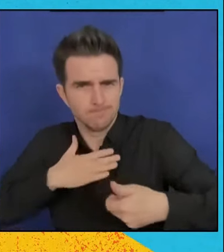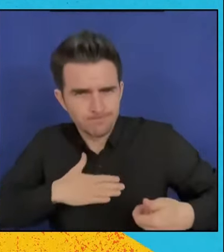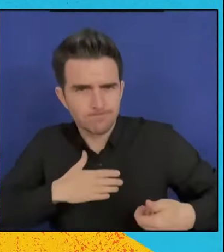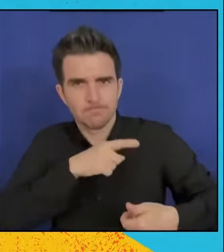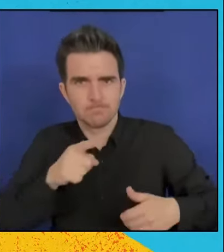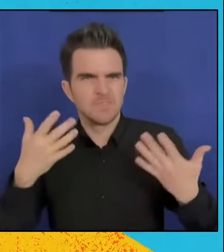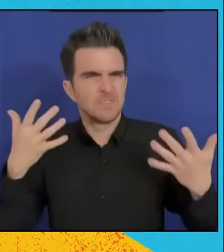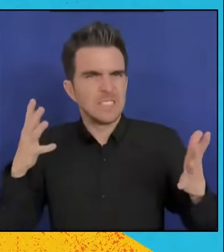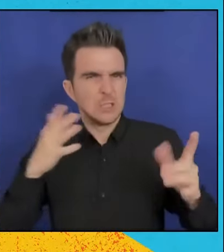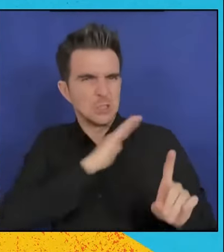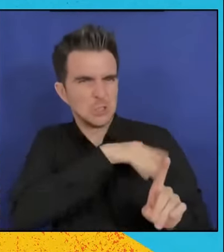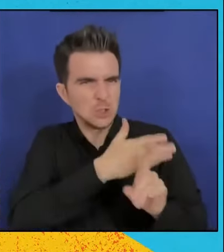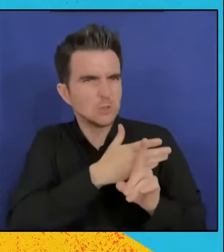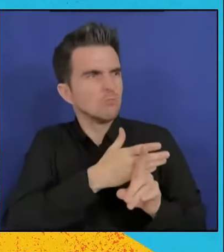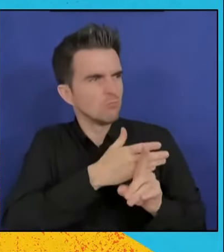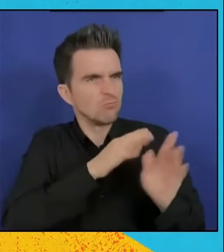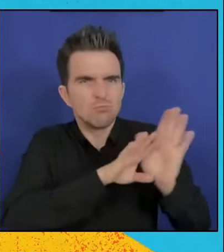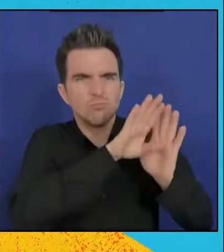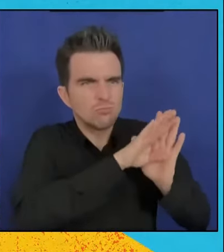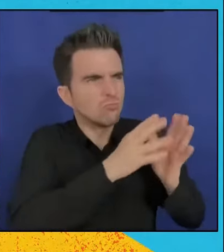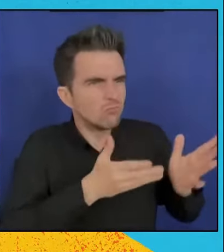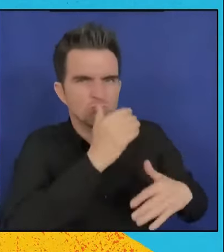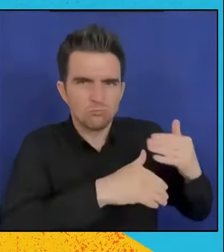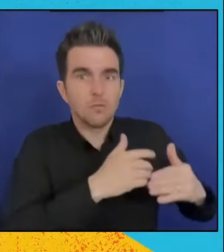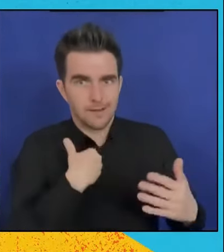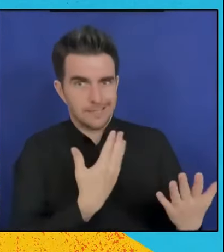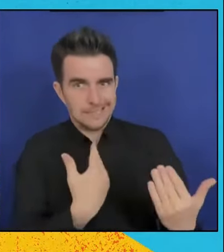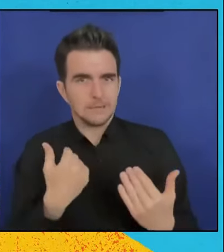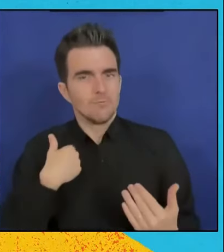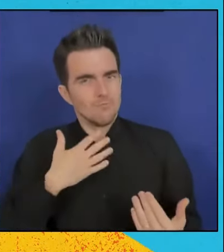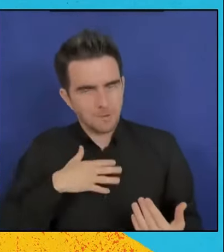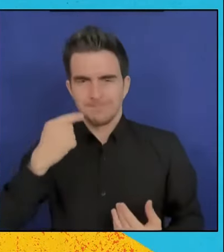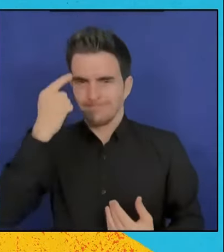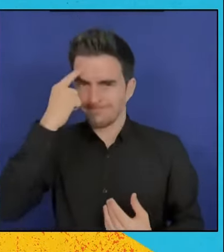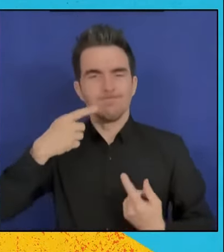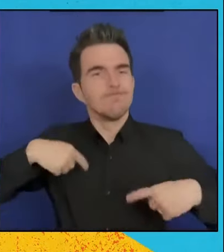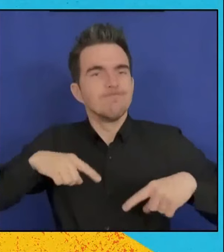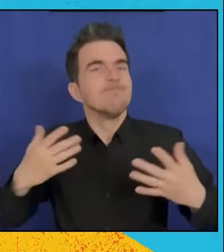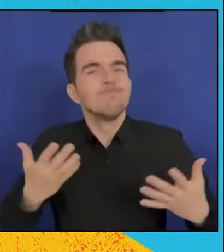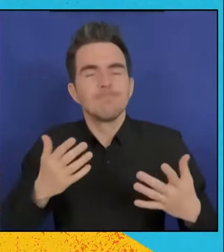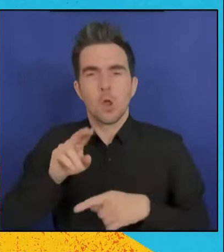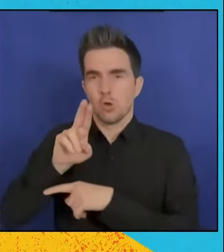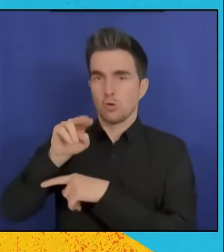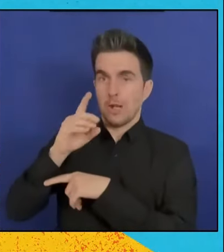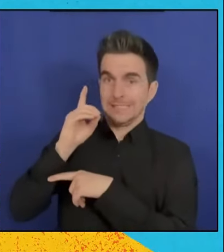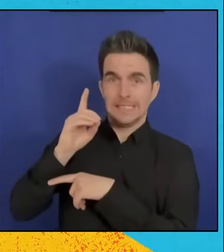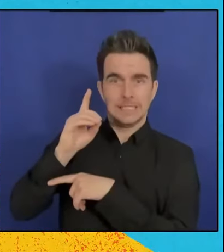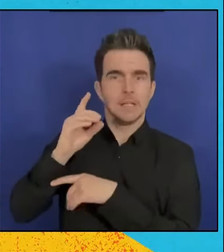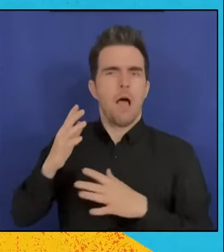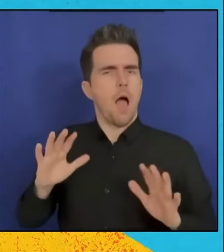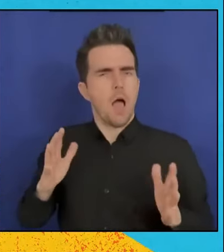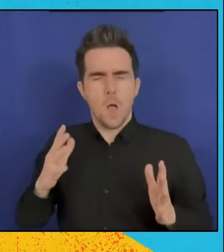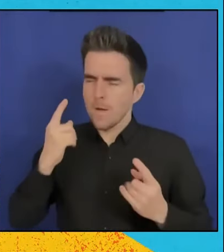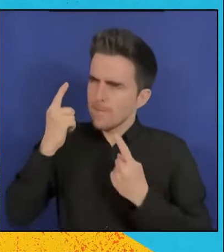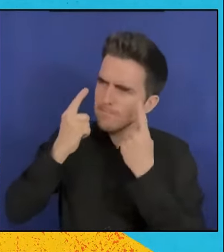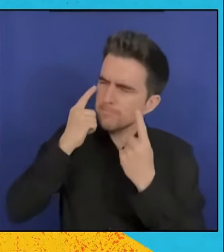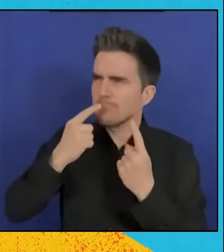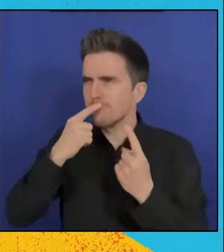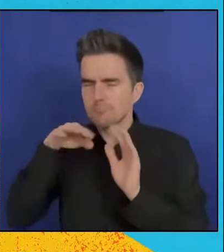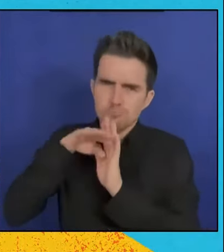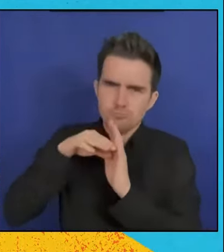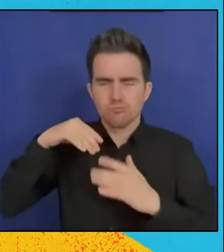attract financing, to help change legislation? And those are then the steps that suddenly turn the relationship between young